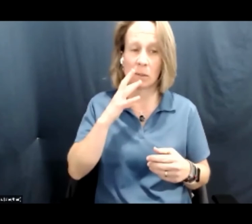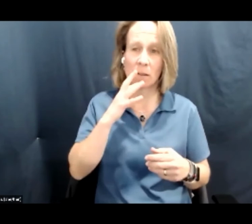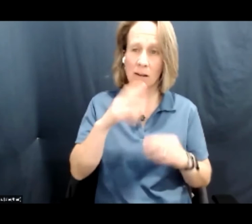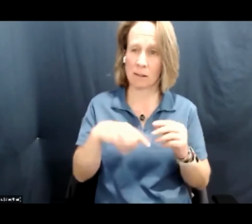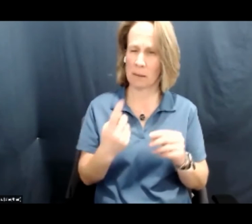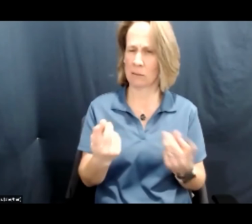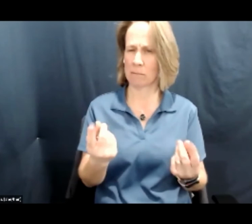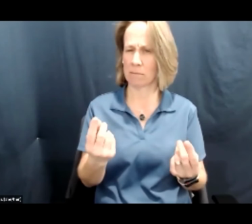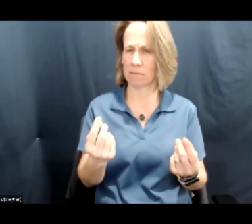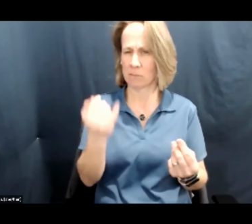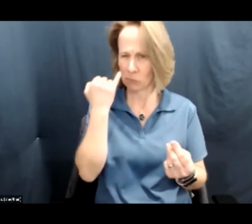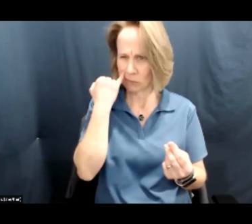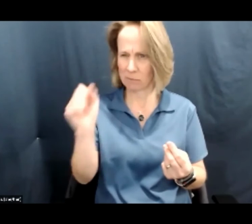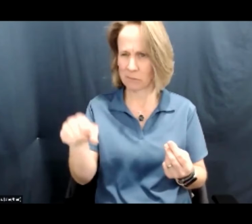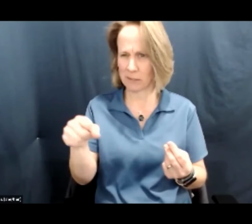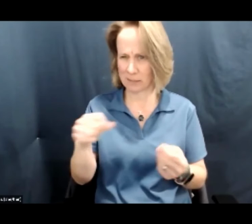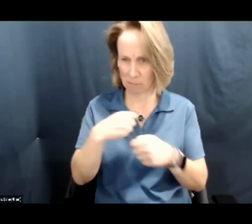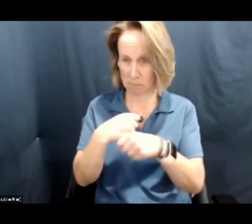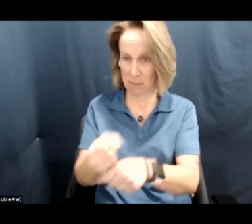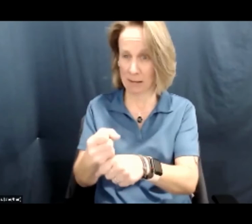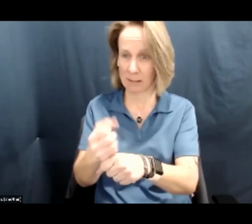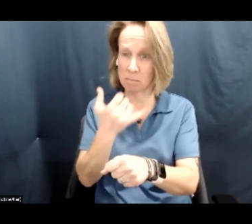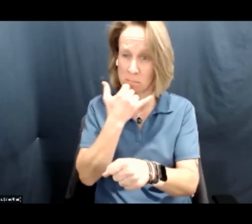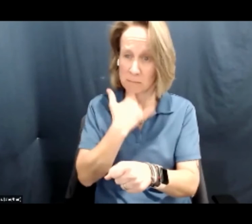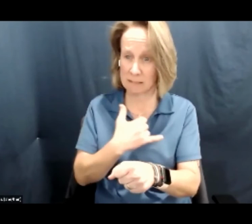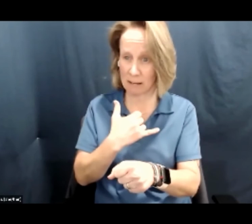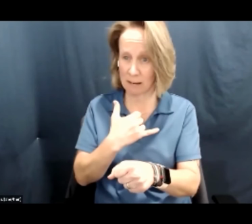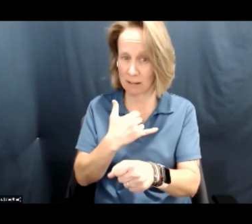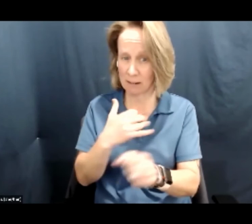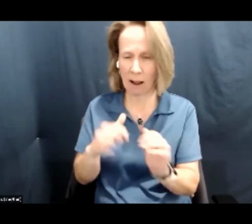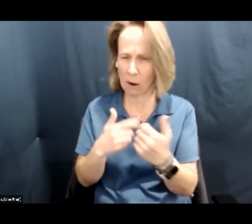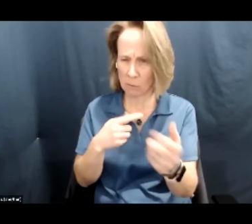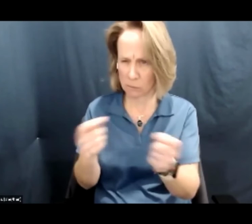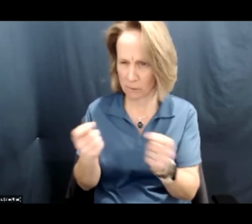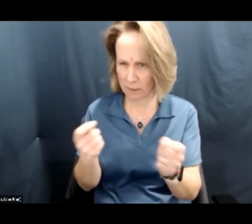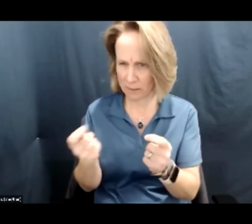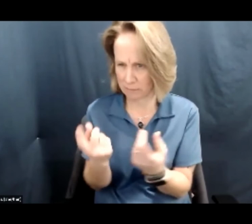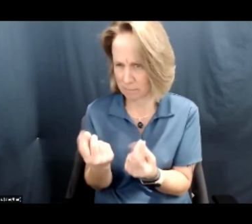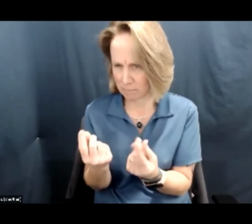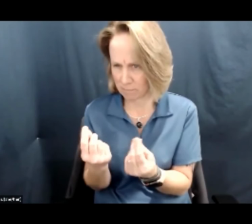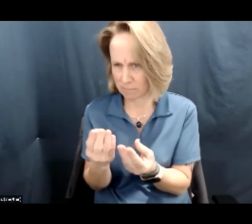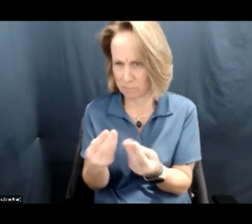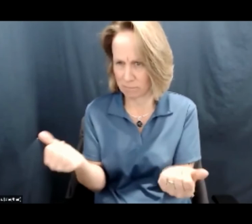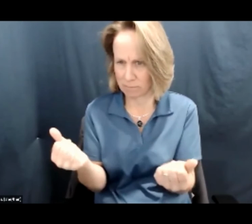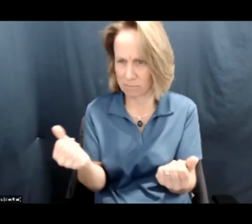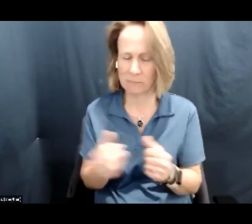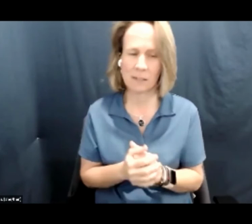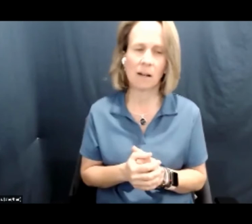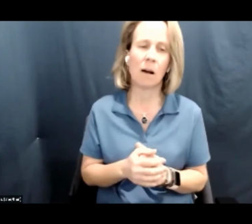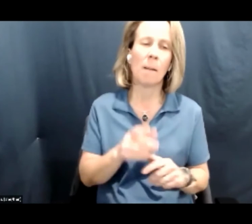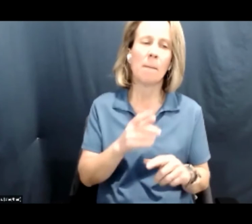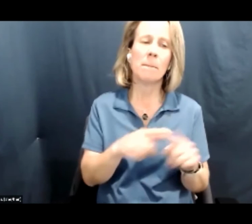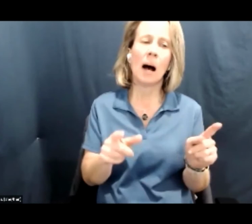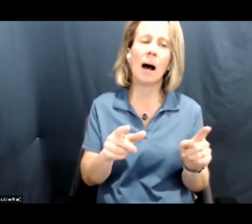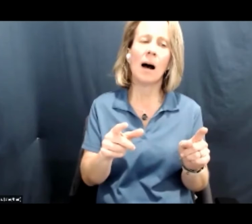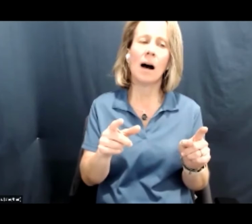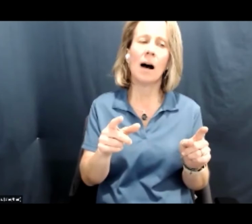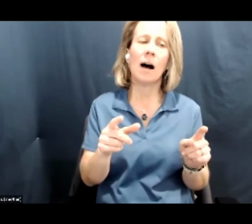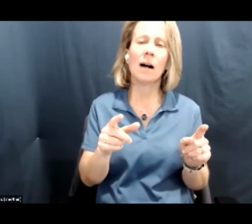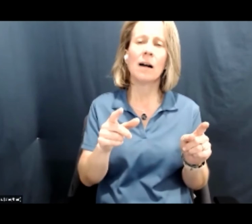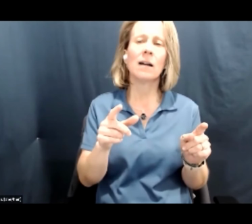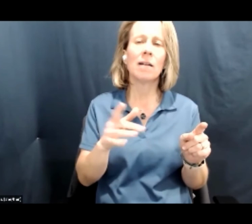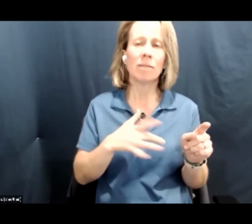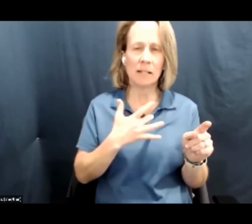mistake and how to handle that situation. But be prepared that you will make